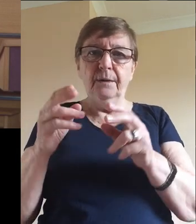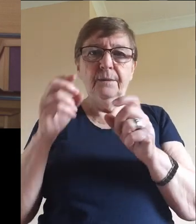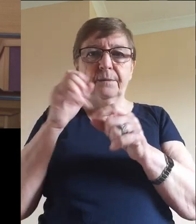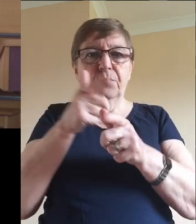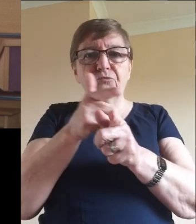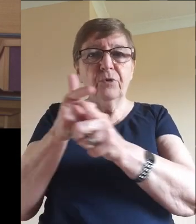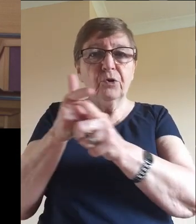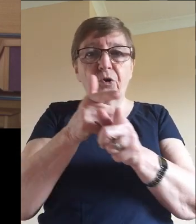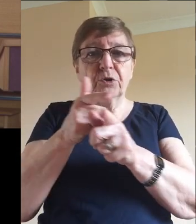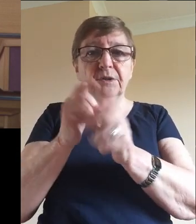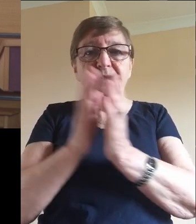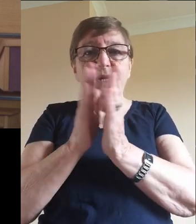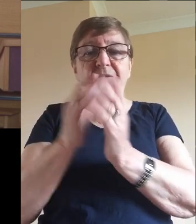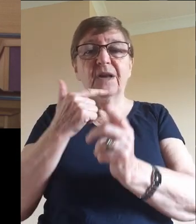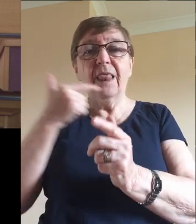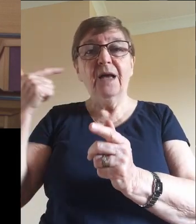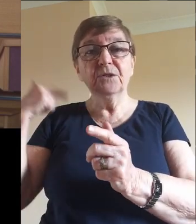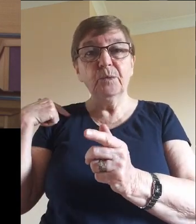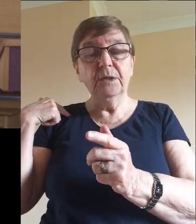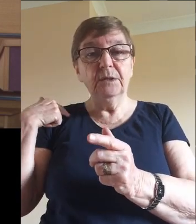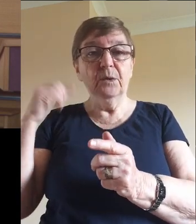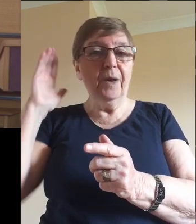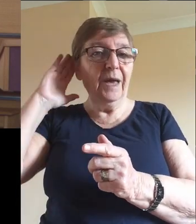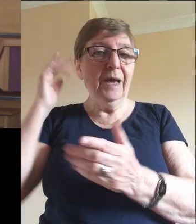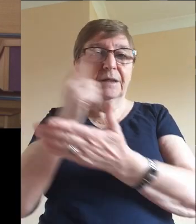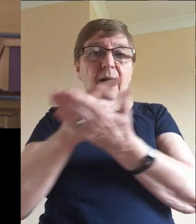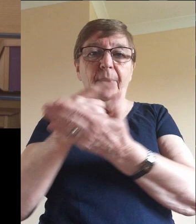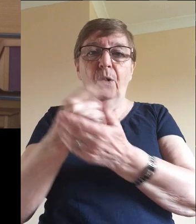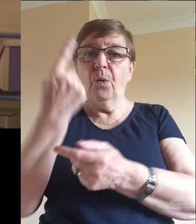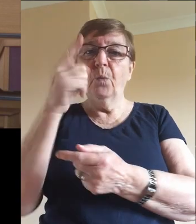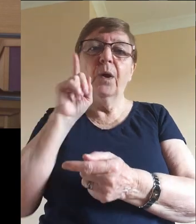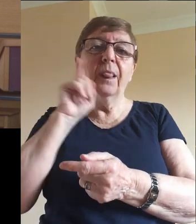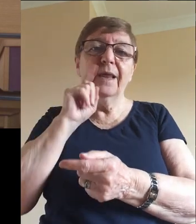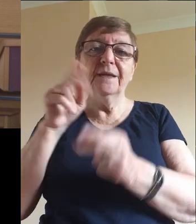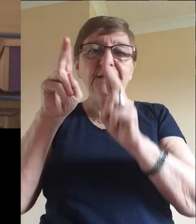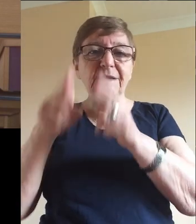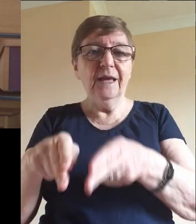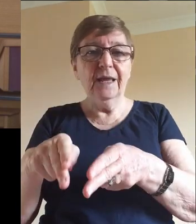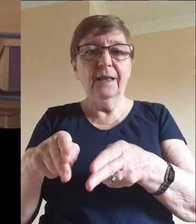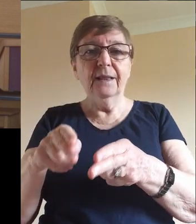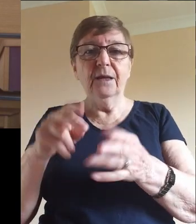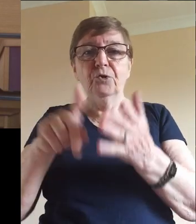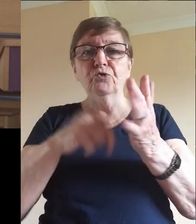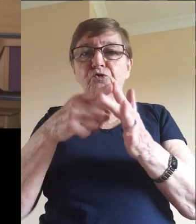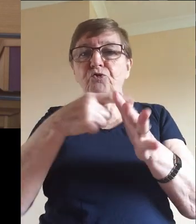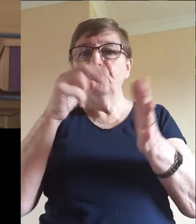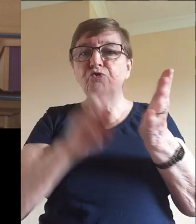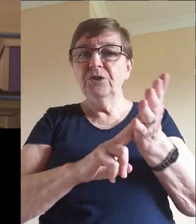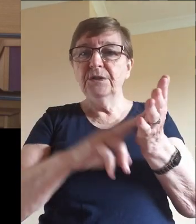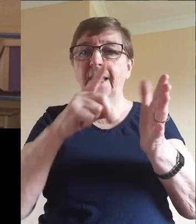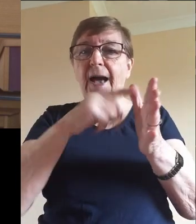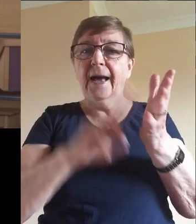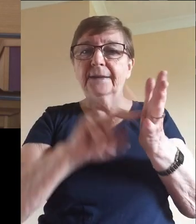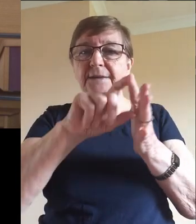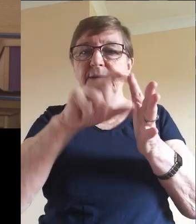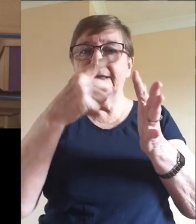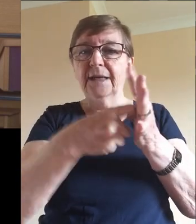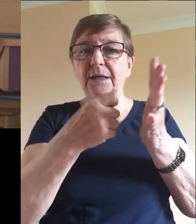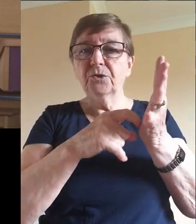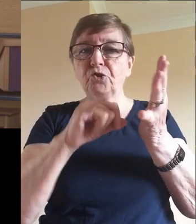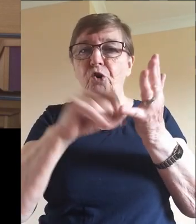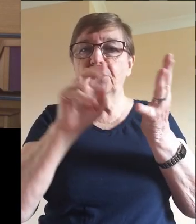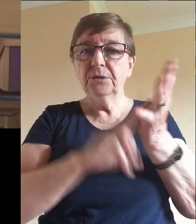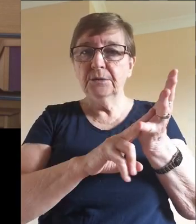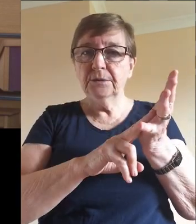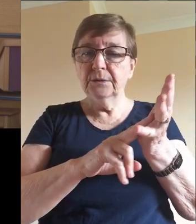I had got word of the death of Jean Anderson of Glen Burvey. And just to let folks know that Jean's funeral is